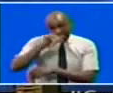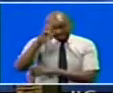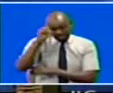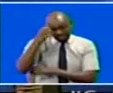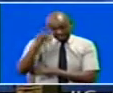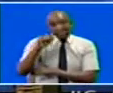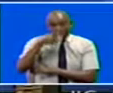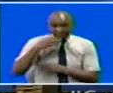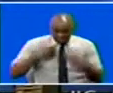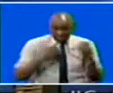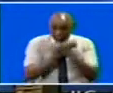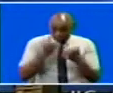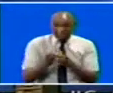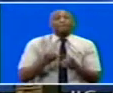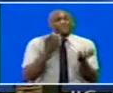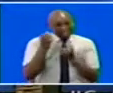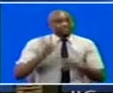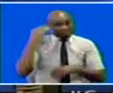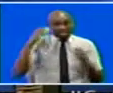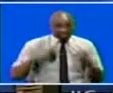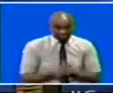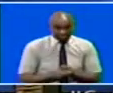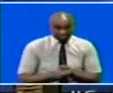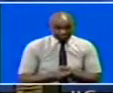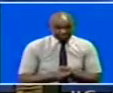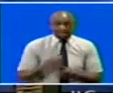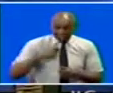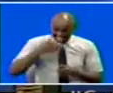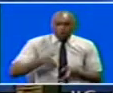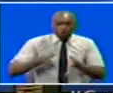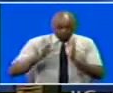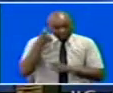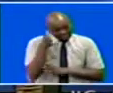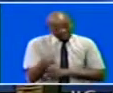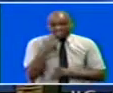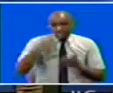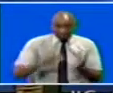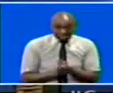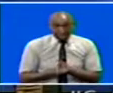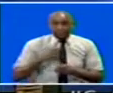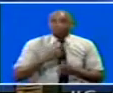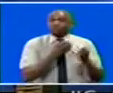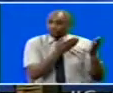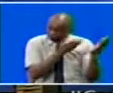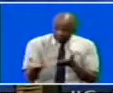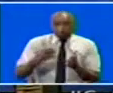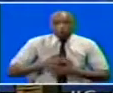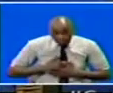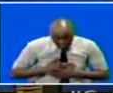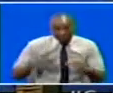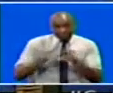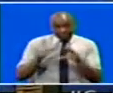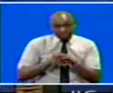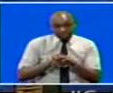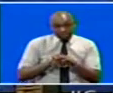are experiencing an economic boom. Indeed, I take this opportunity to invite you, honorable members,